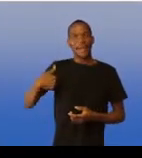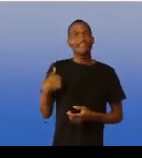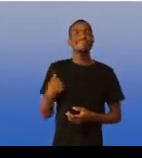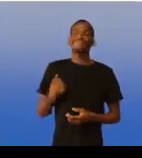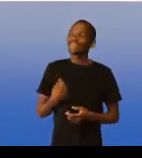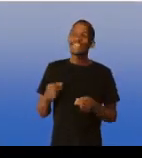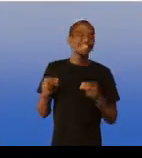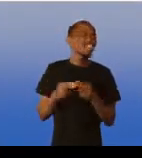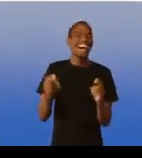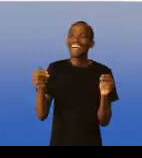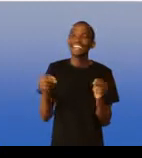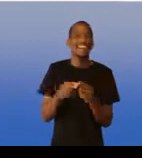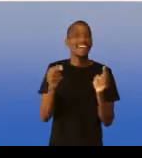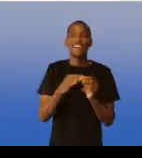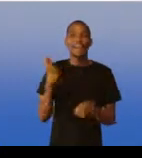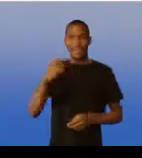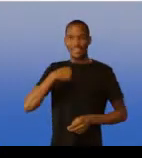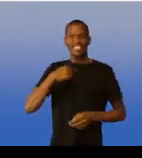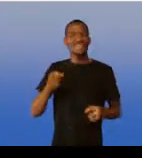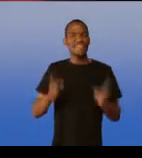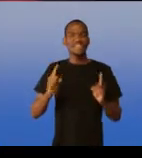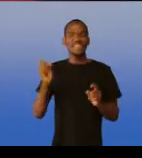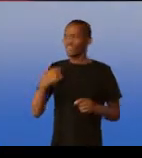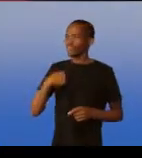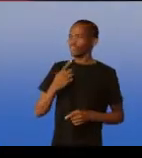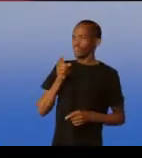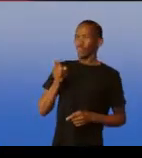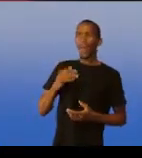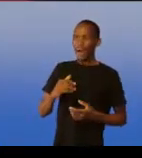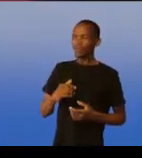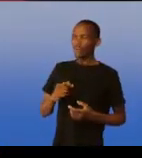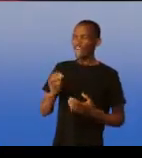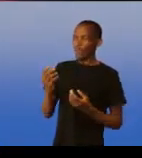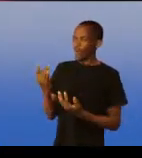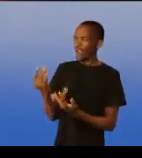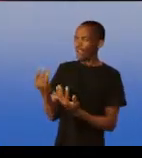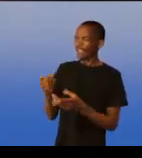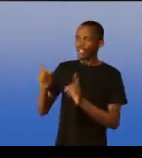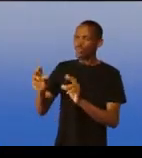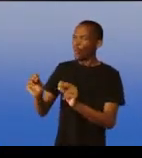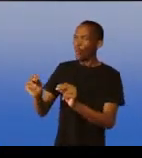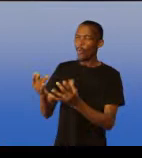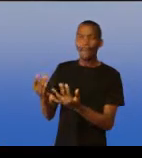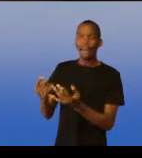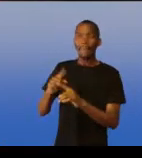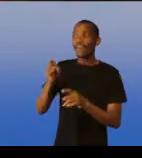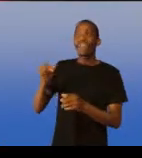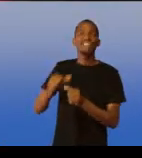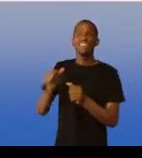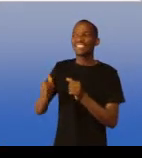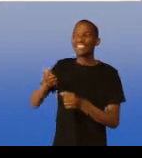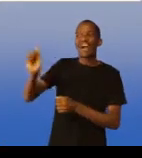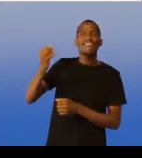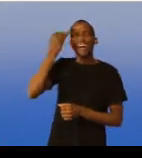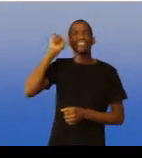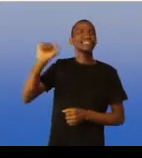just She's like, so calm. let me just find out first. Sometimes, yes, he will be risking and it will come up good. Sometimes he will be risking and